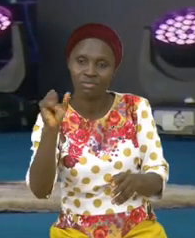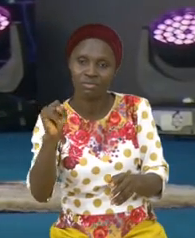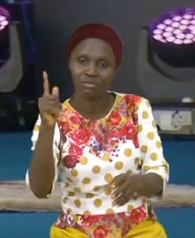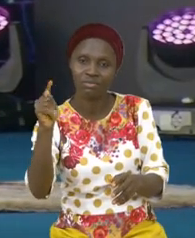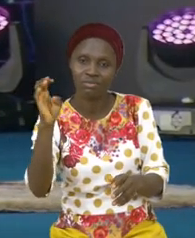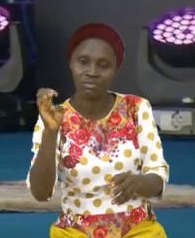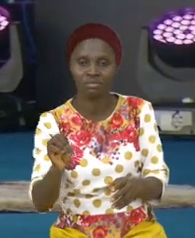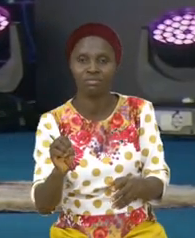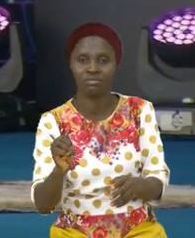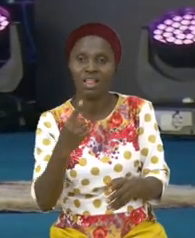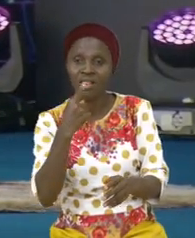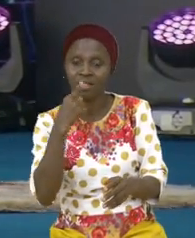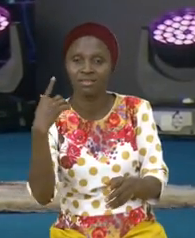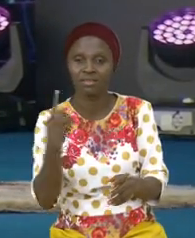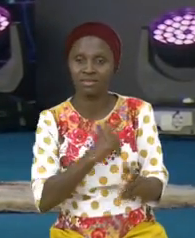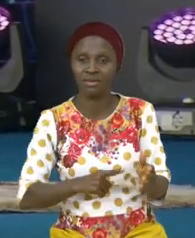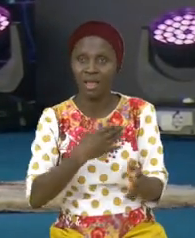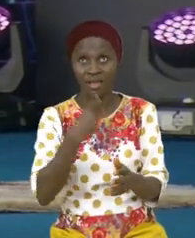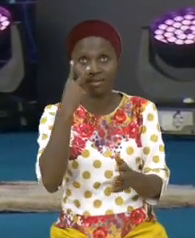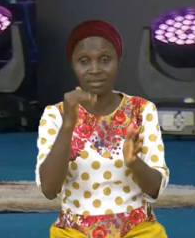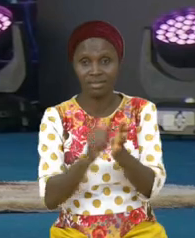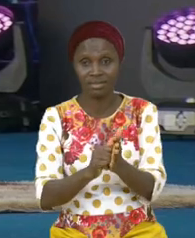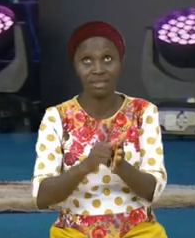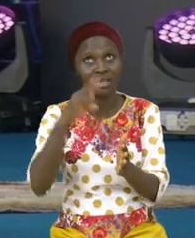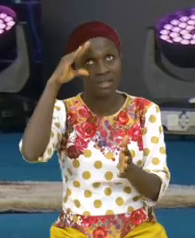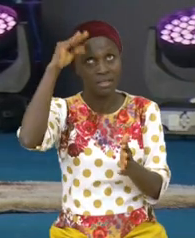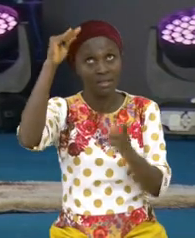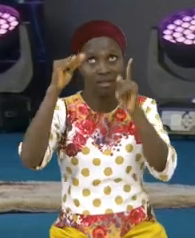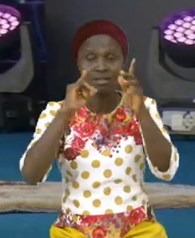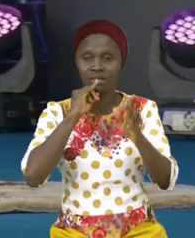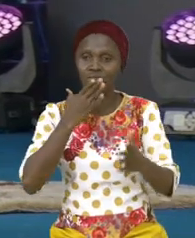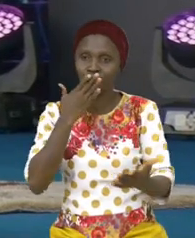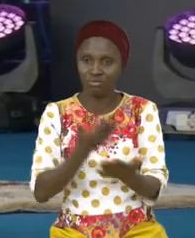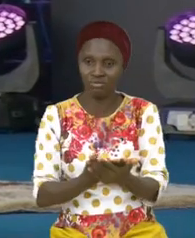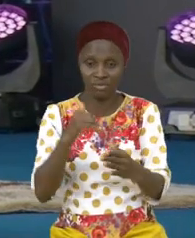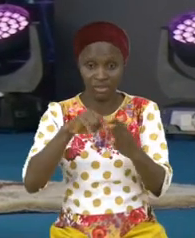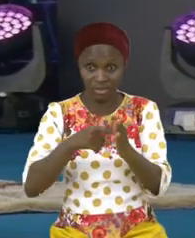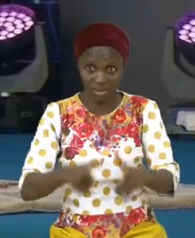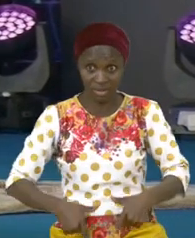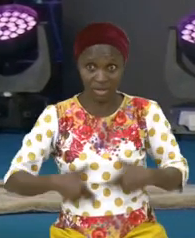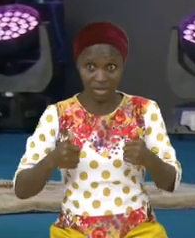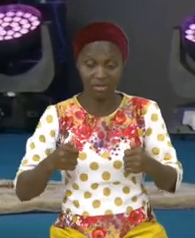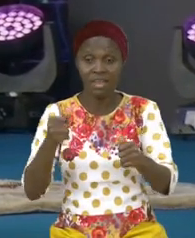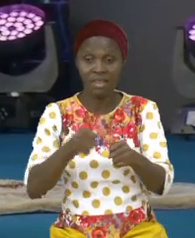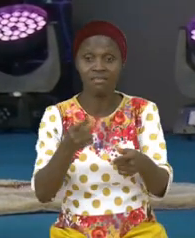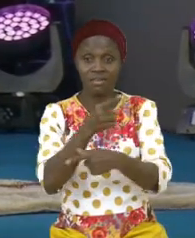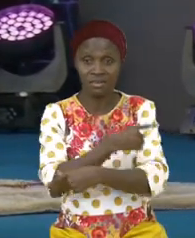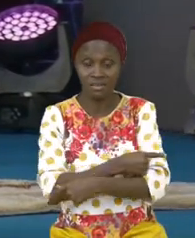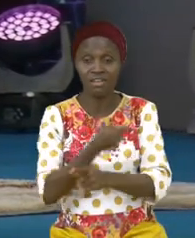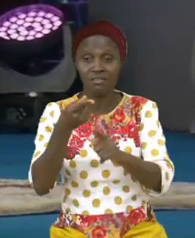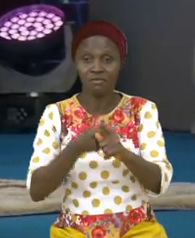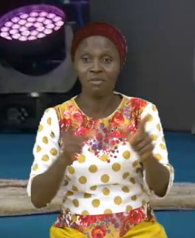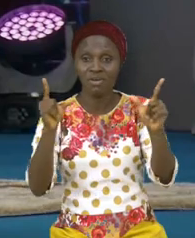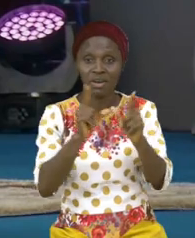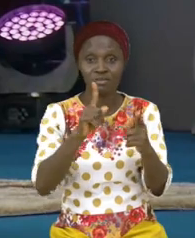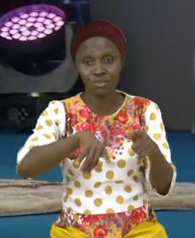and see that he is good. In this life, from day to day, from stage to stage,